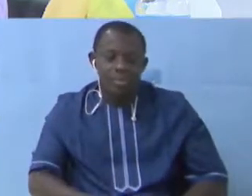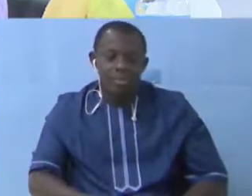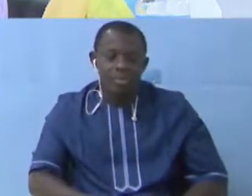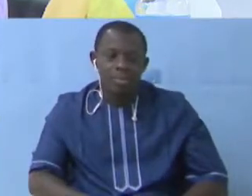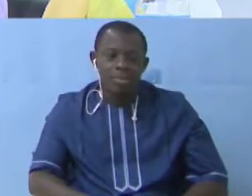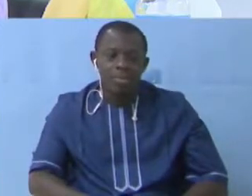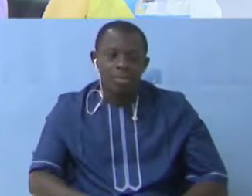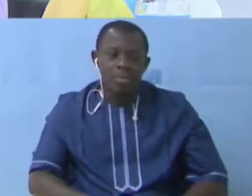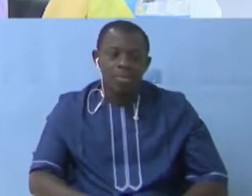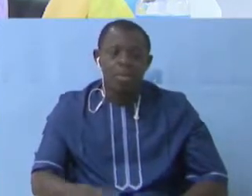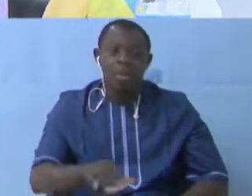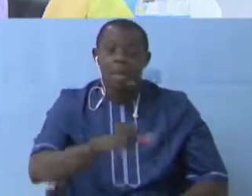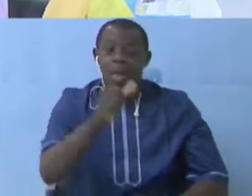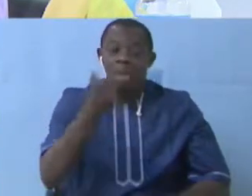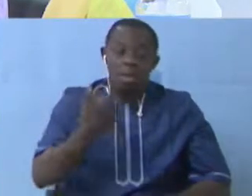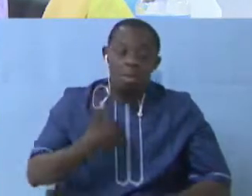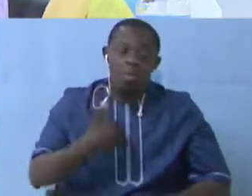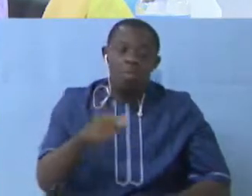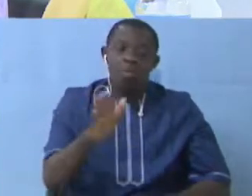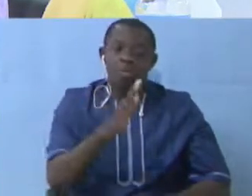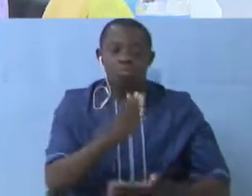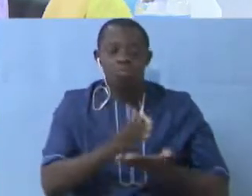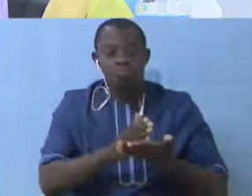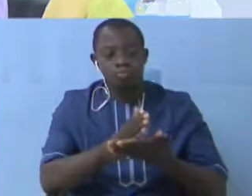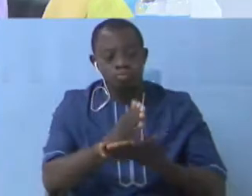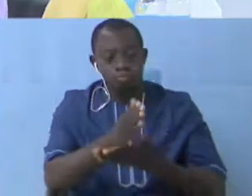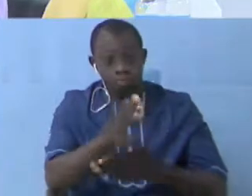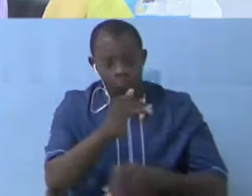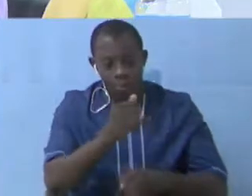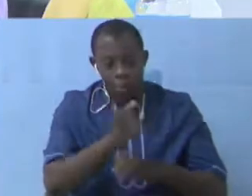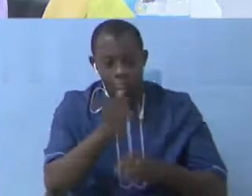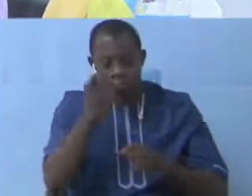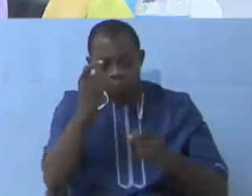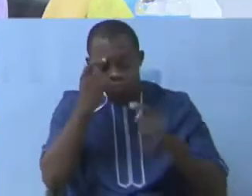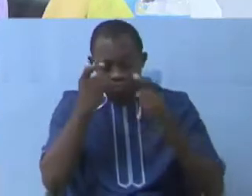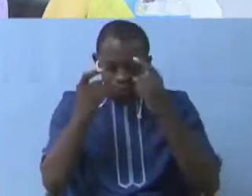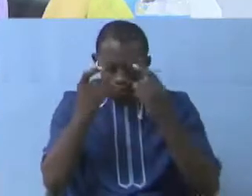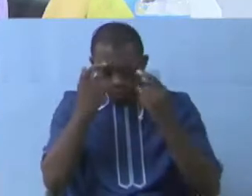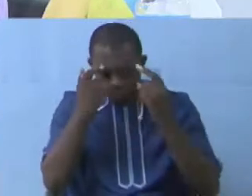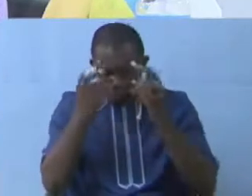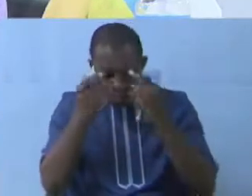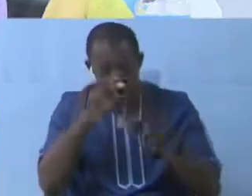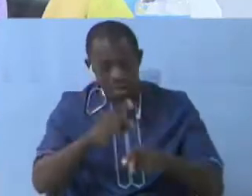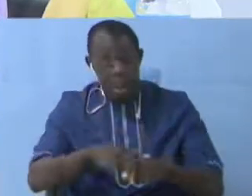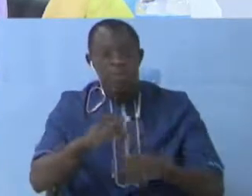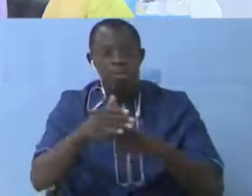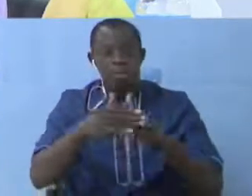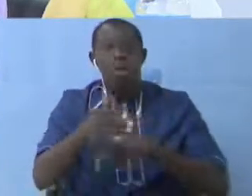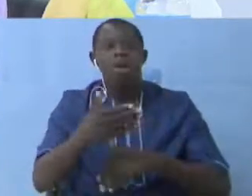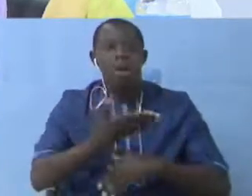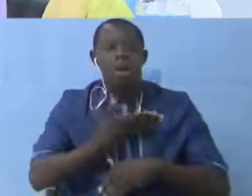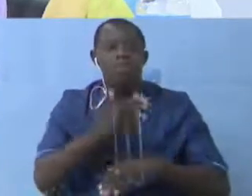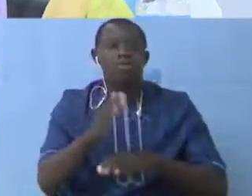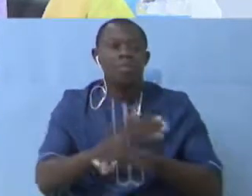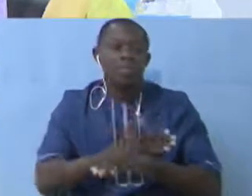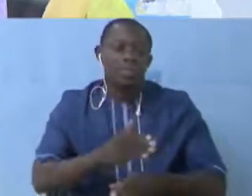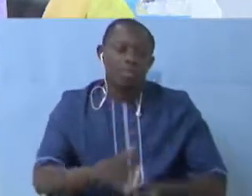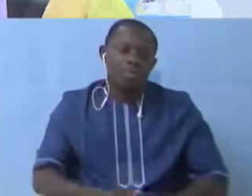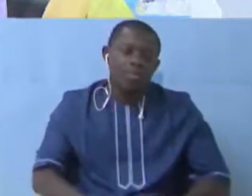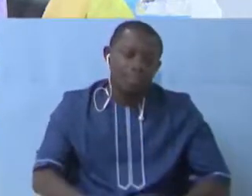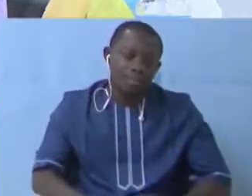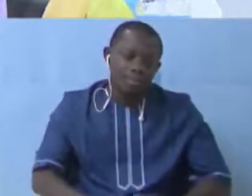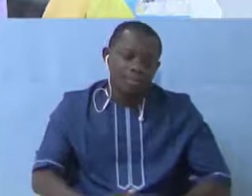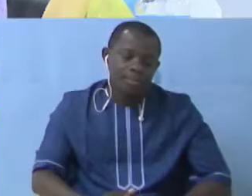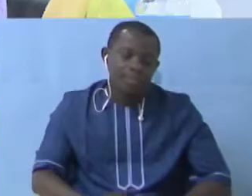And they went through really traumatic times. te am na ay jamono yoo xam ne nag digga seen